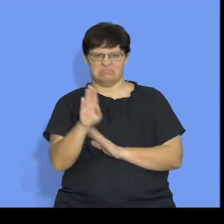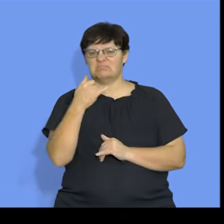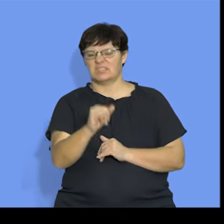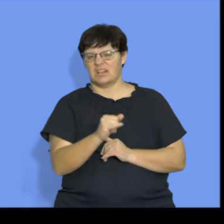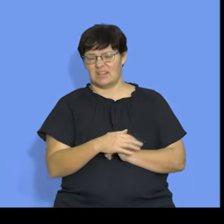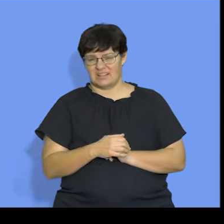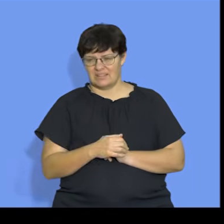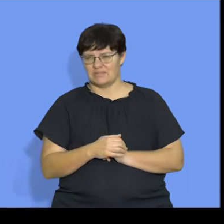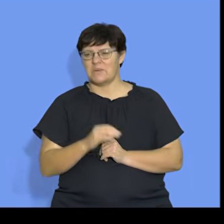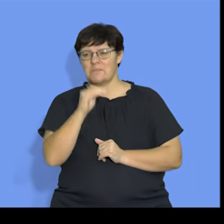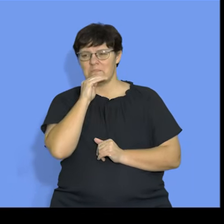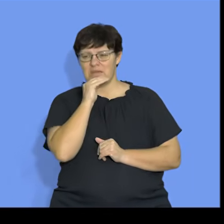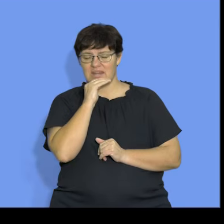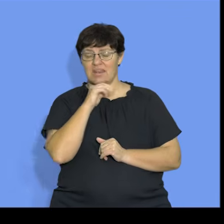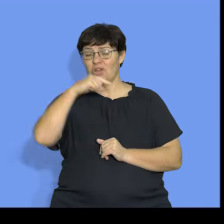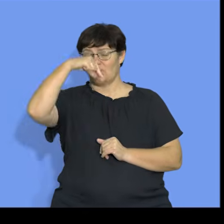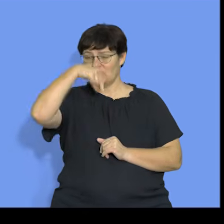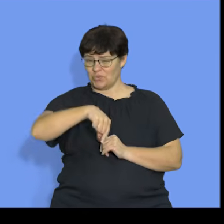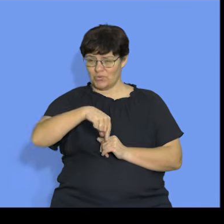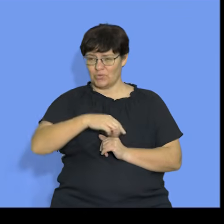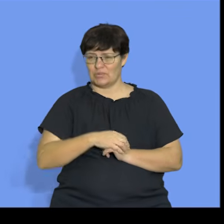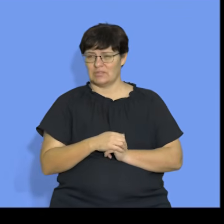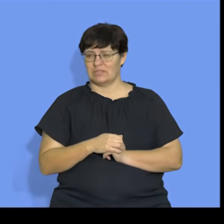growths. So which one was it?